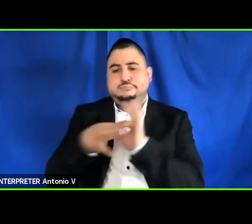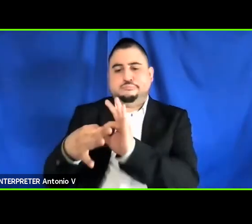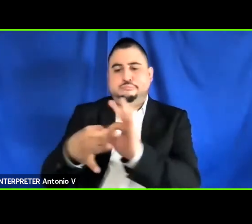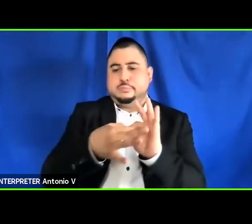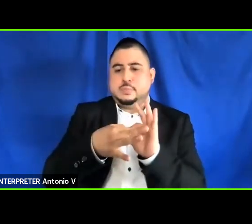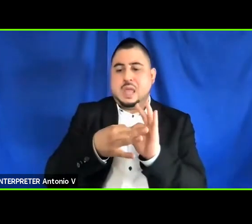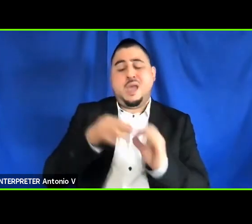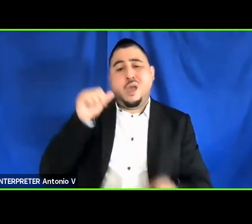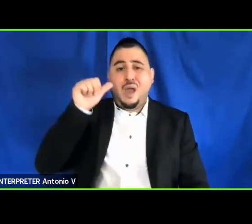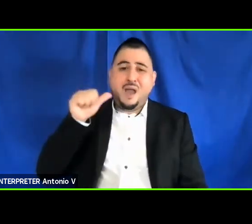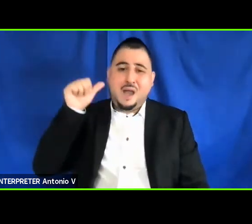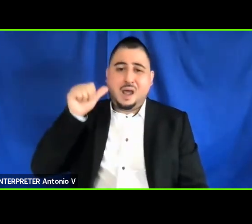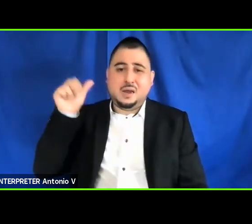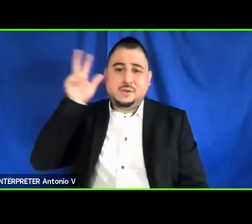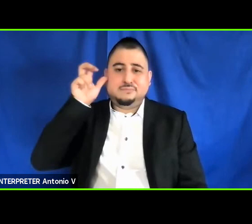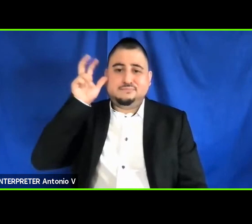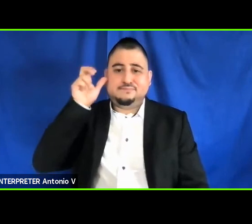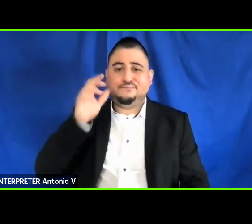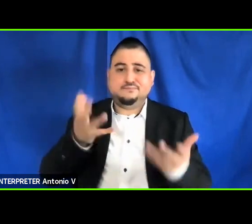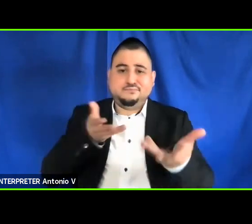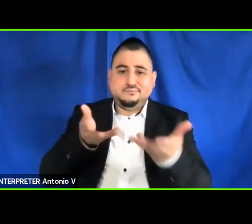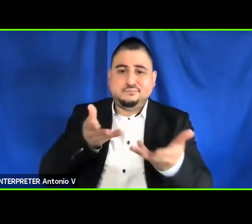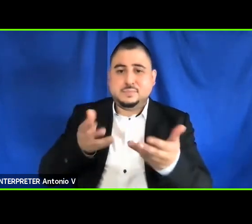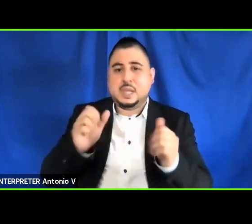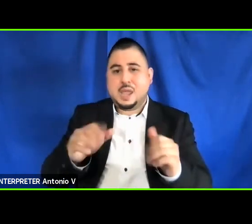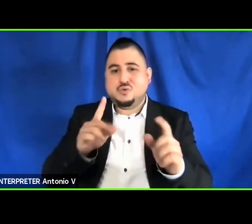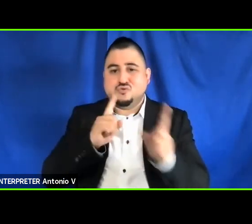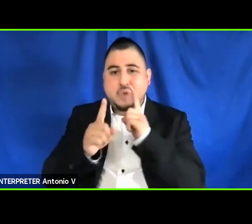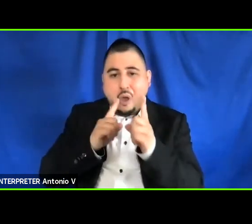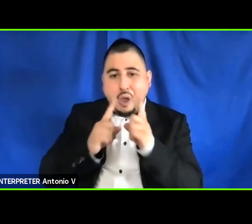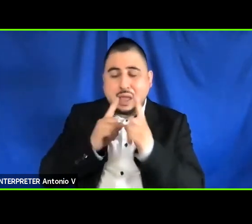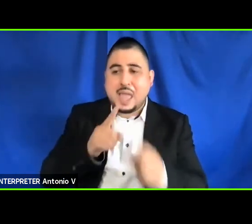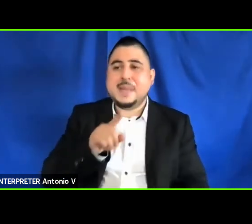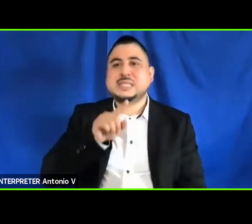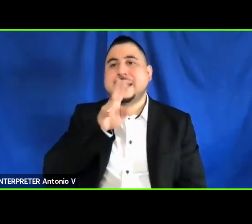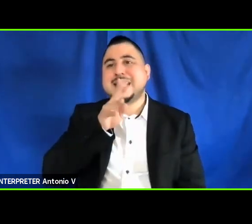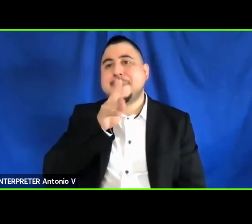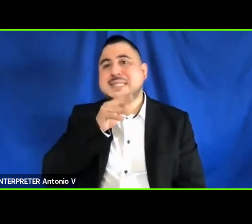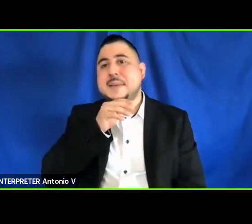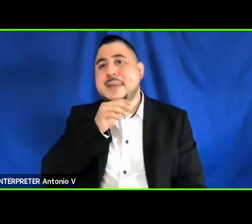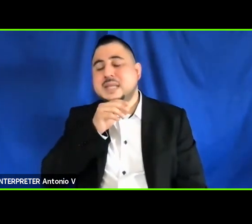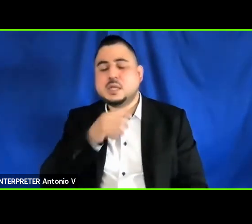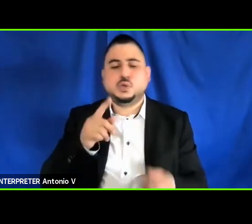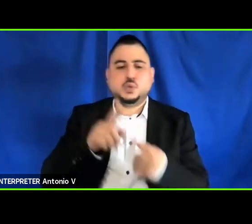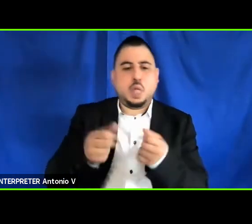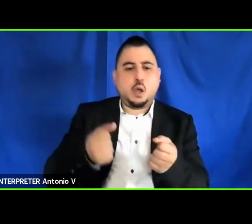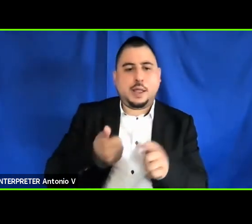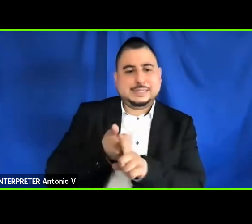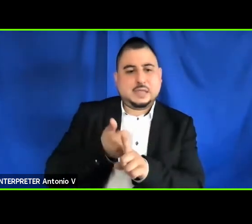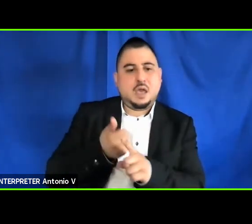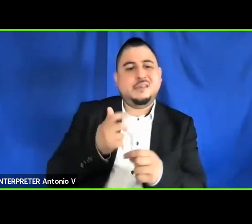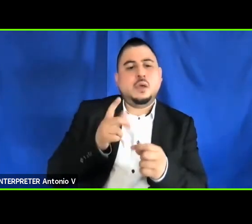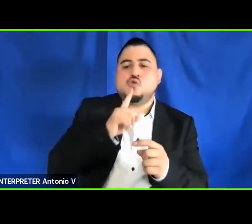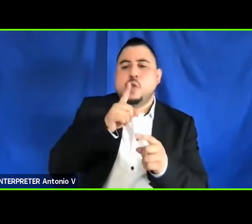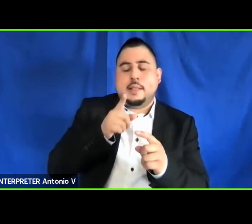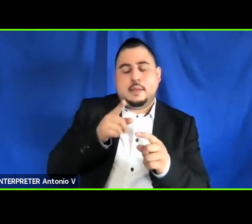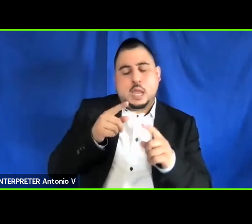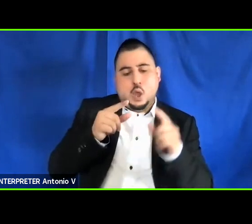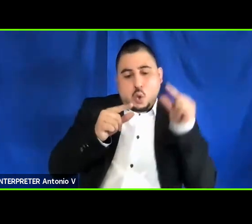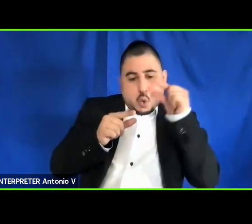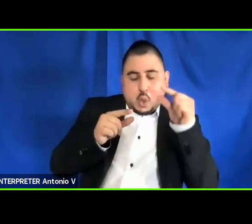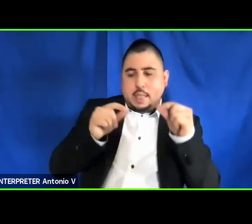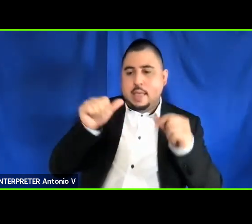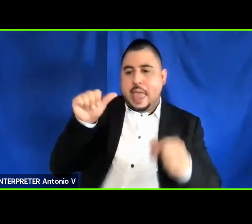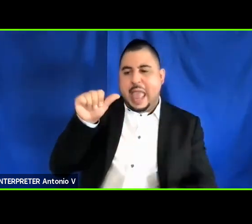audio interface. Can you talk to the vehicle? Can you give it audio commands? And as we look at a lot of the Google and the